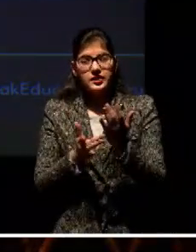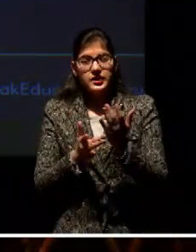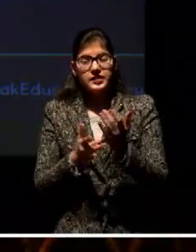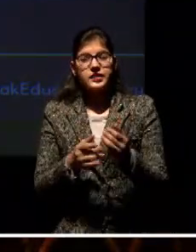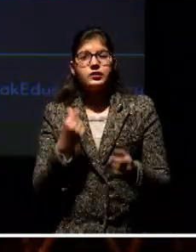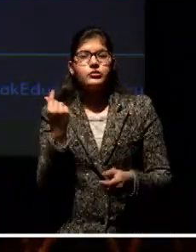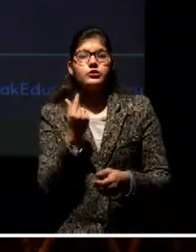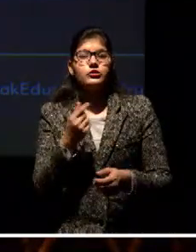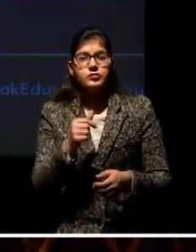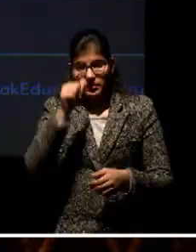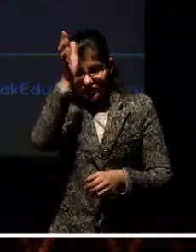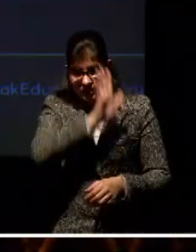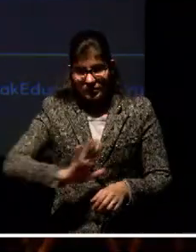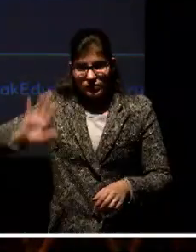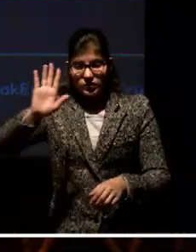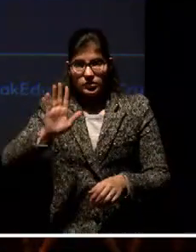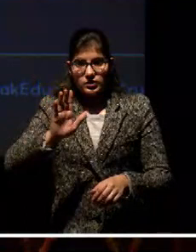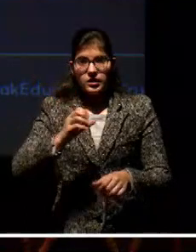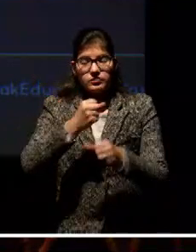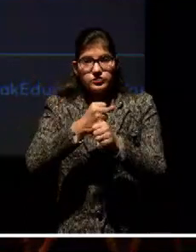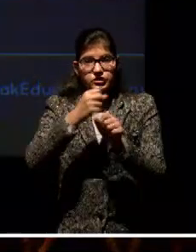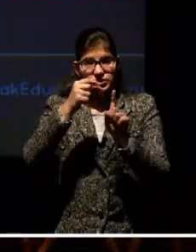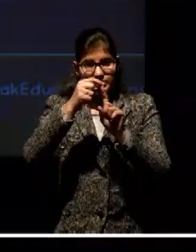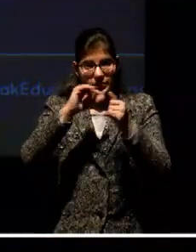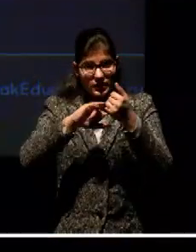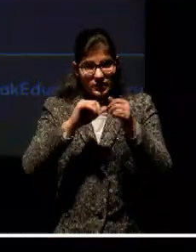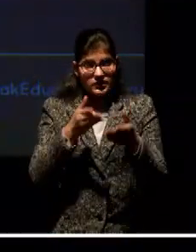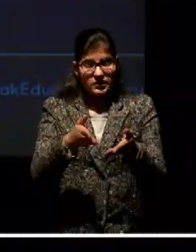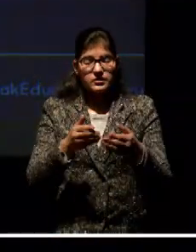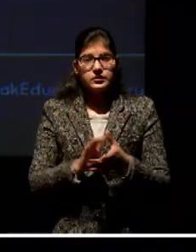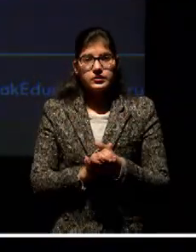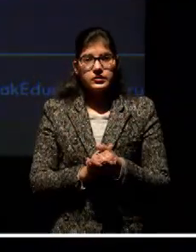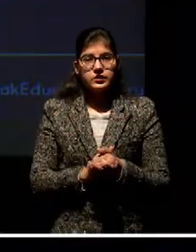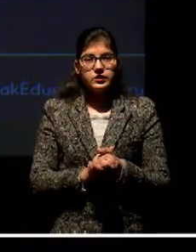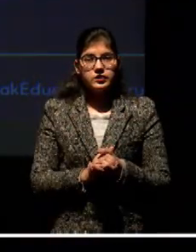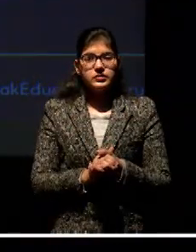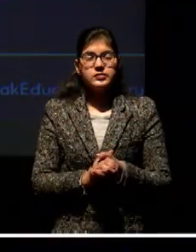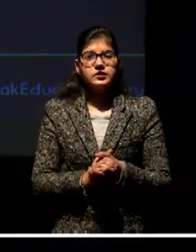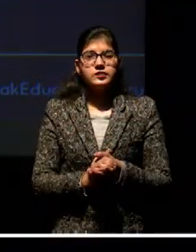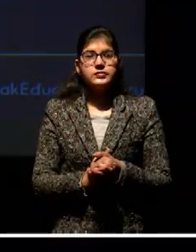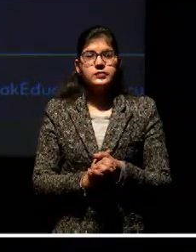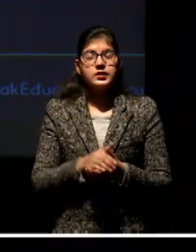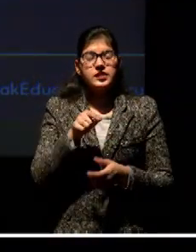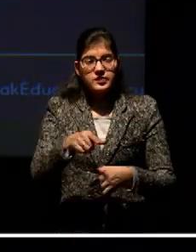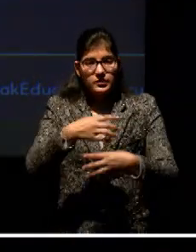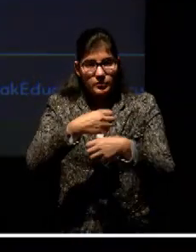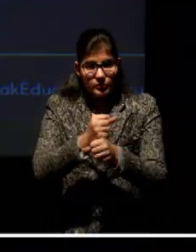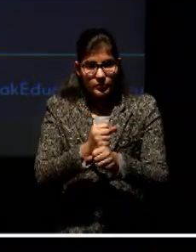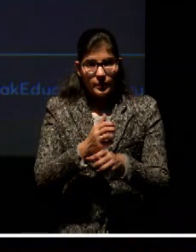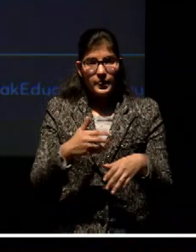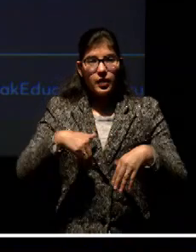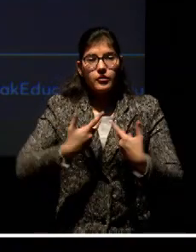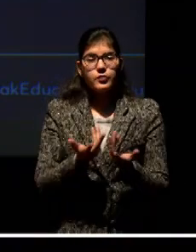capacity Indians have and have shown globally, to make or create insights which could be useful for